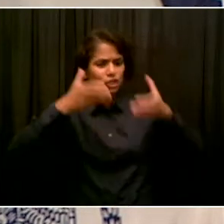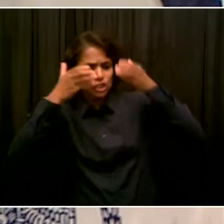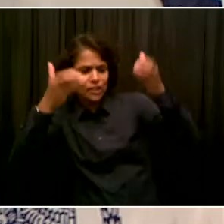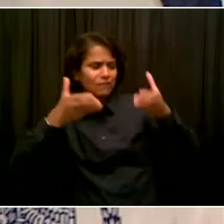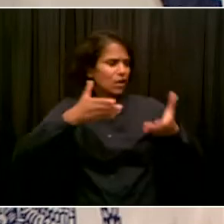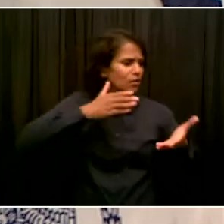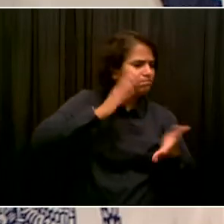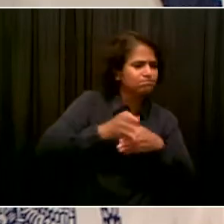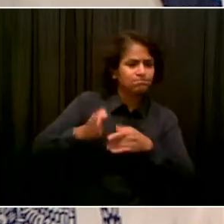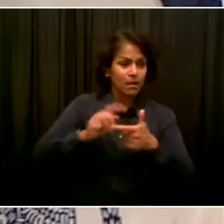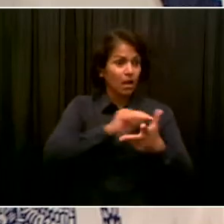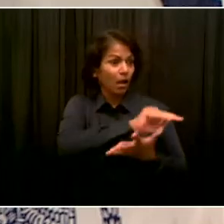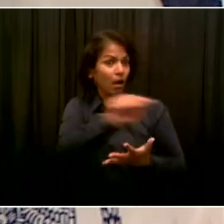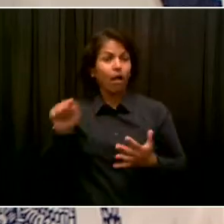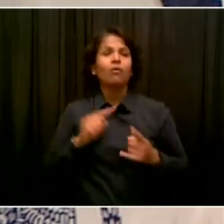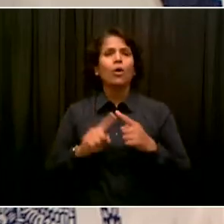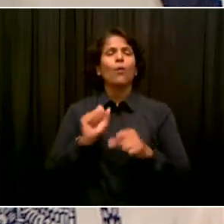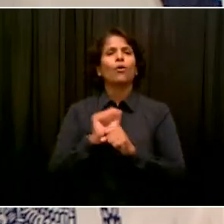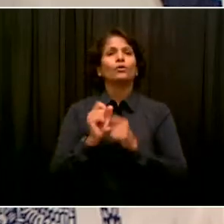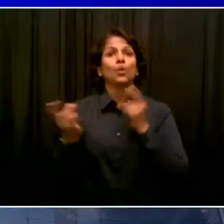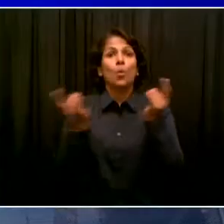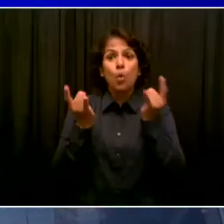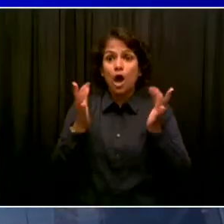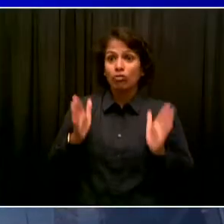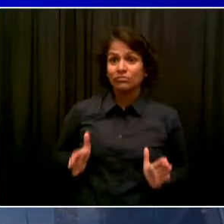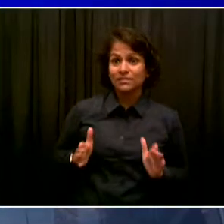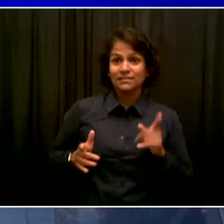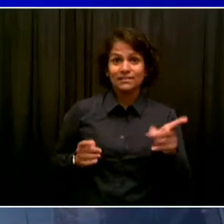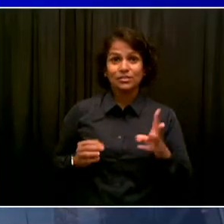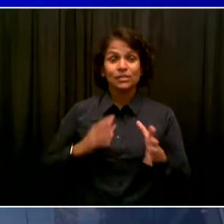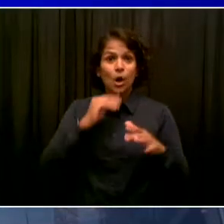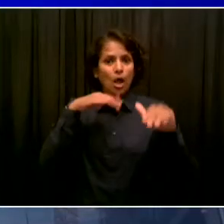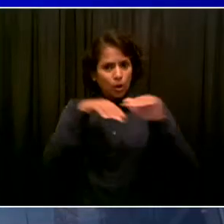to NYC, great cooperation we're getting out there.